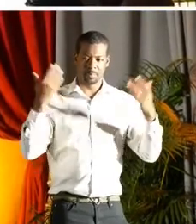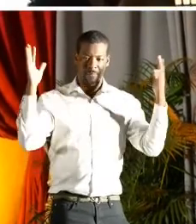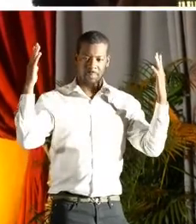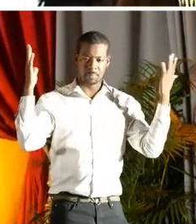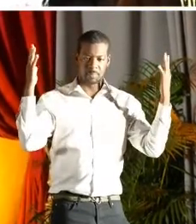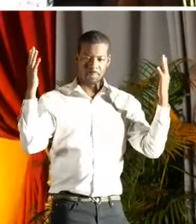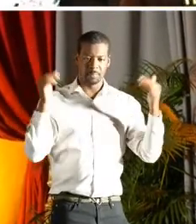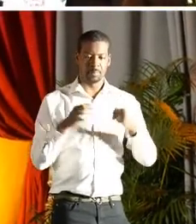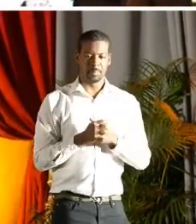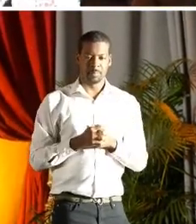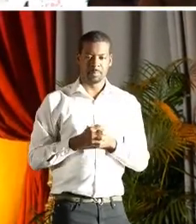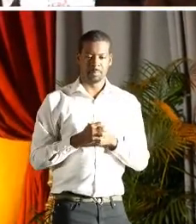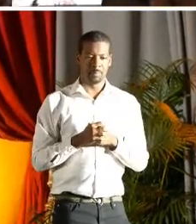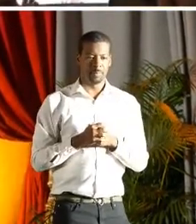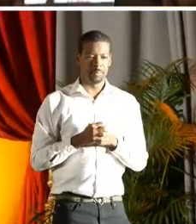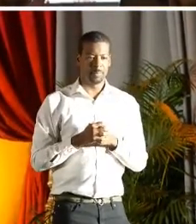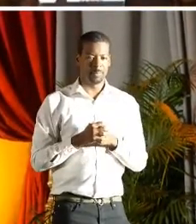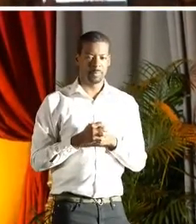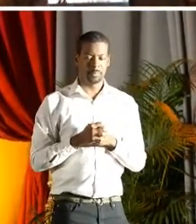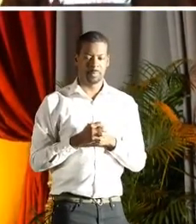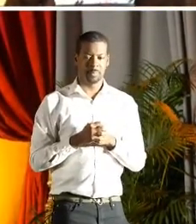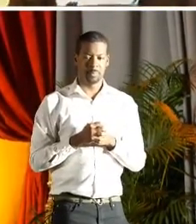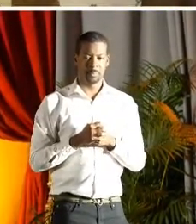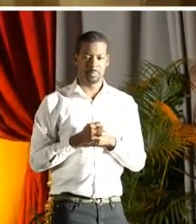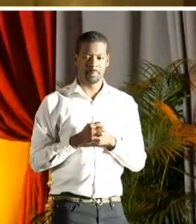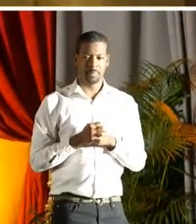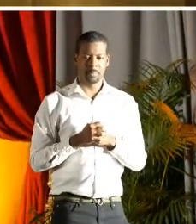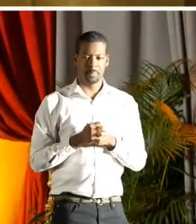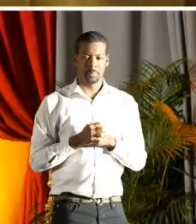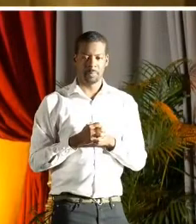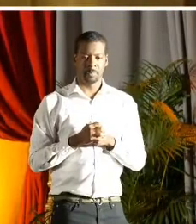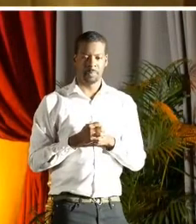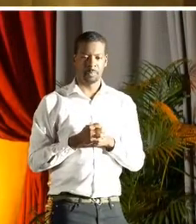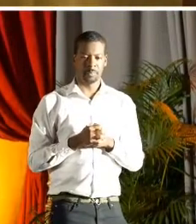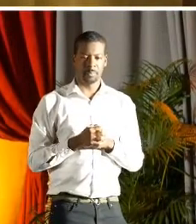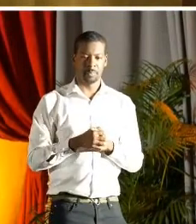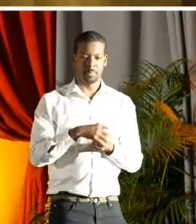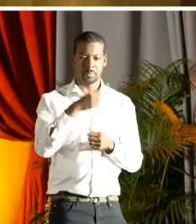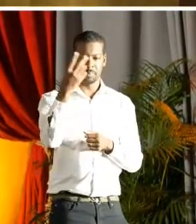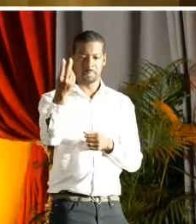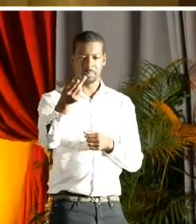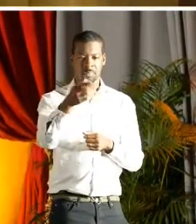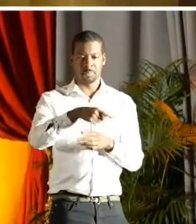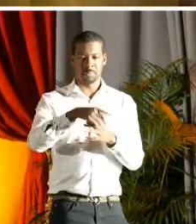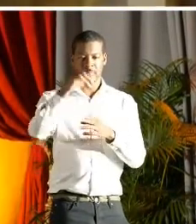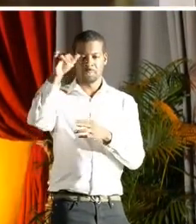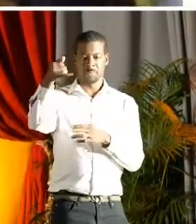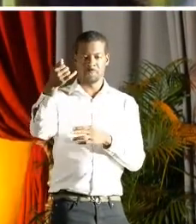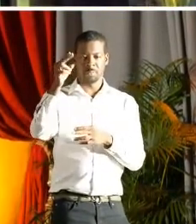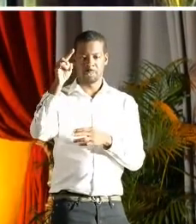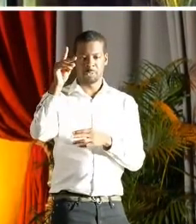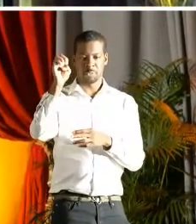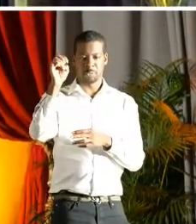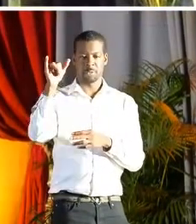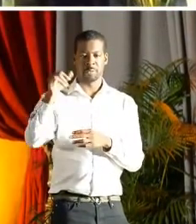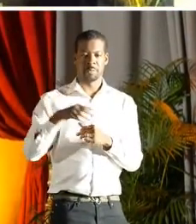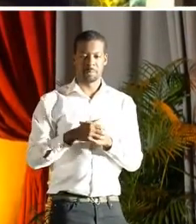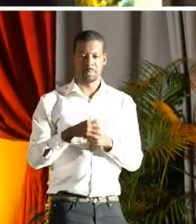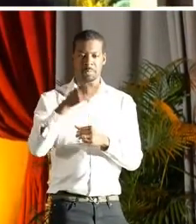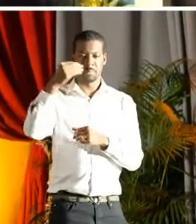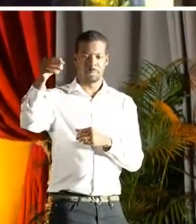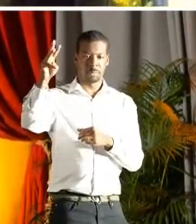from his wife, Marion. Judith and Elliot Lichtman. Martha Bergmark.